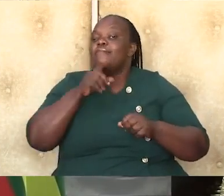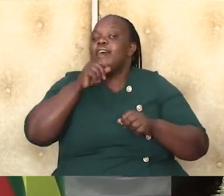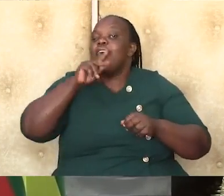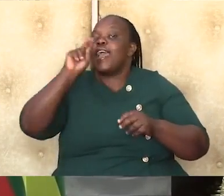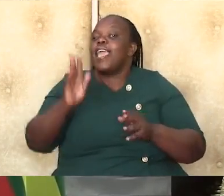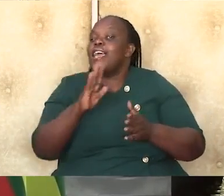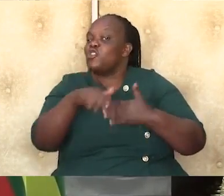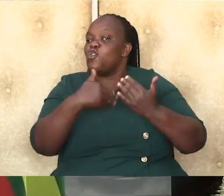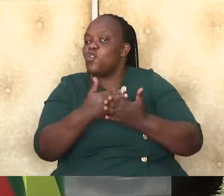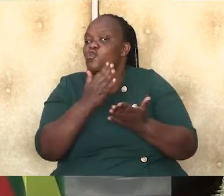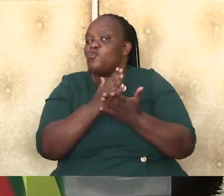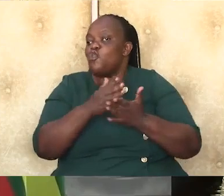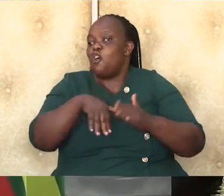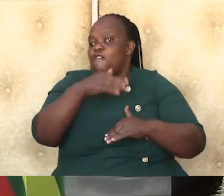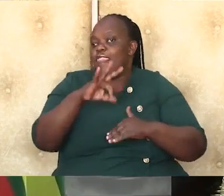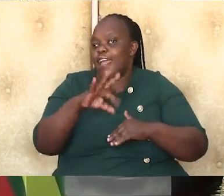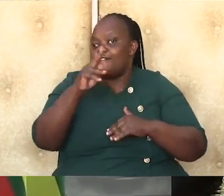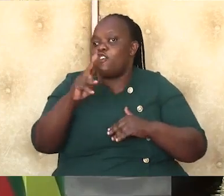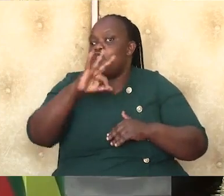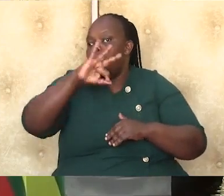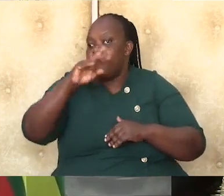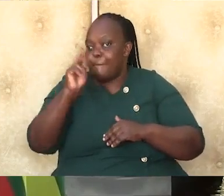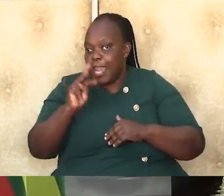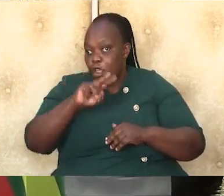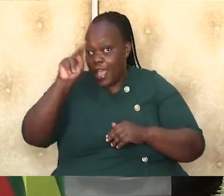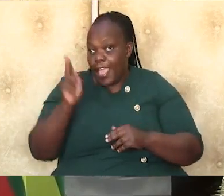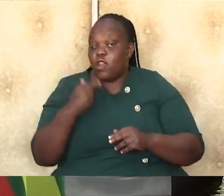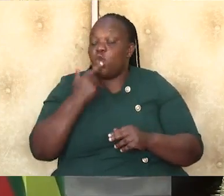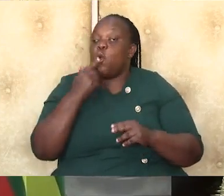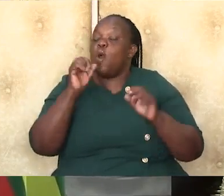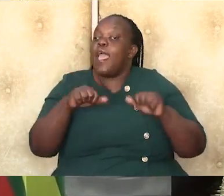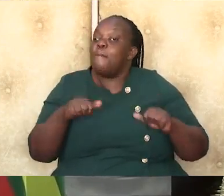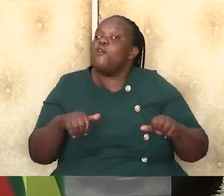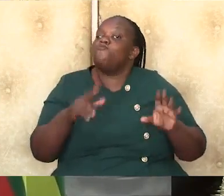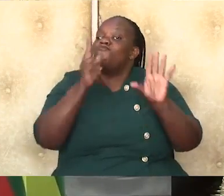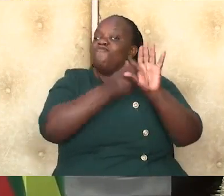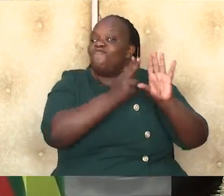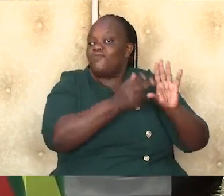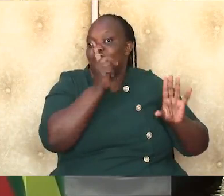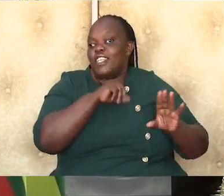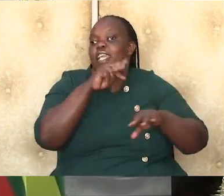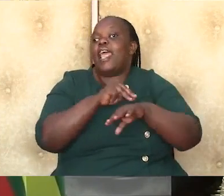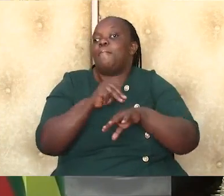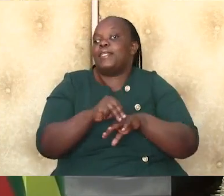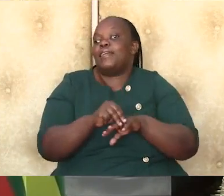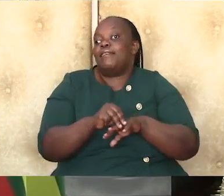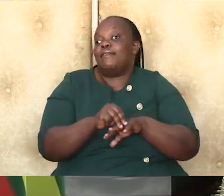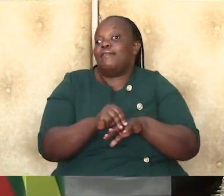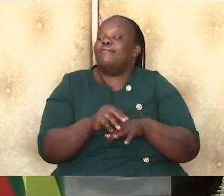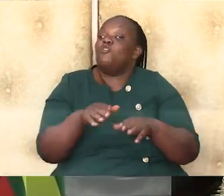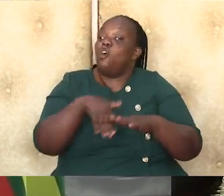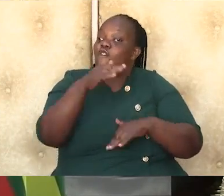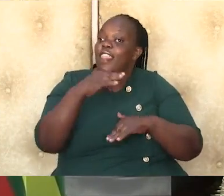Kenyans, we have over 34 million Kenyans who've been able to subscribe to M-Pesa. And then we have